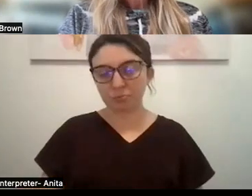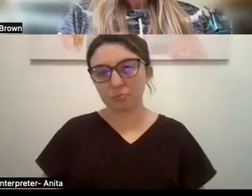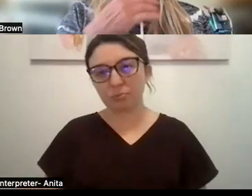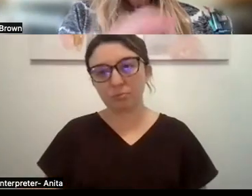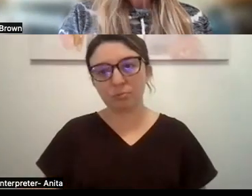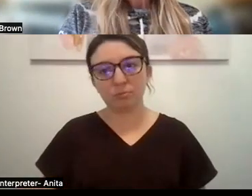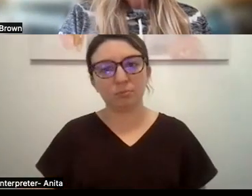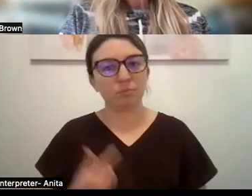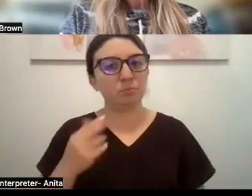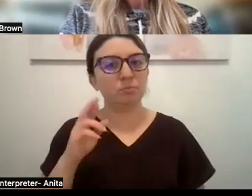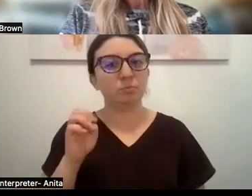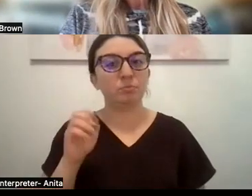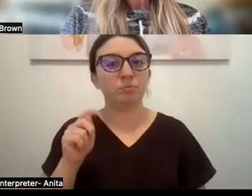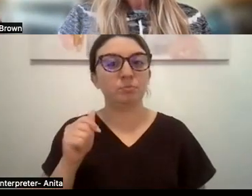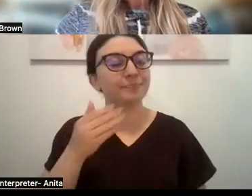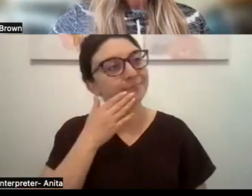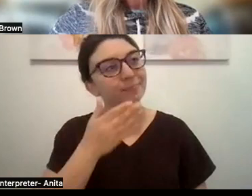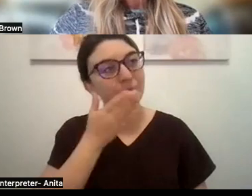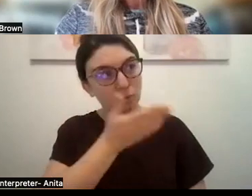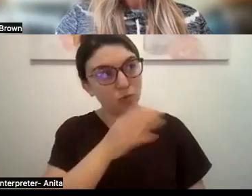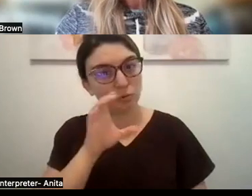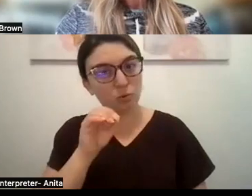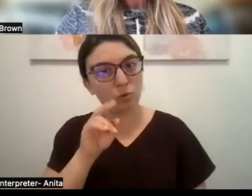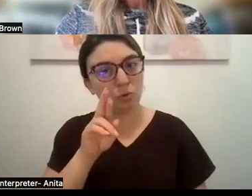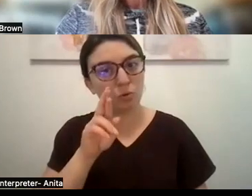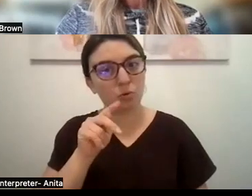Okay, thank you. I see Courtney Cohen.